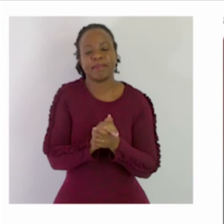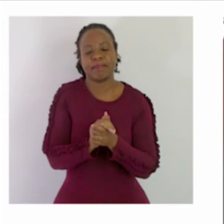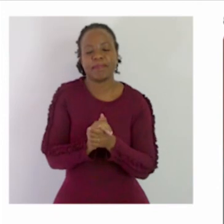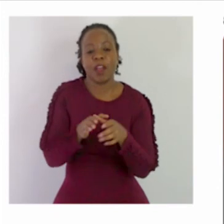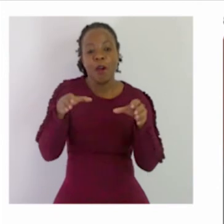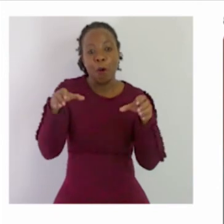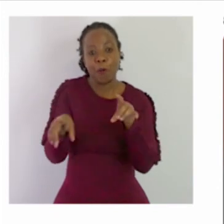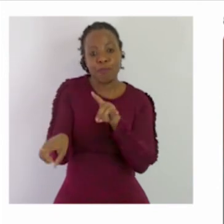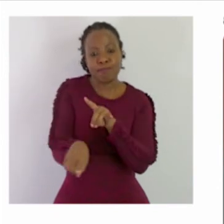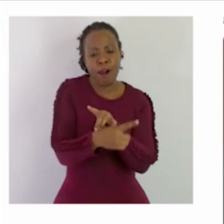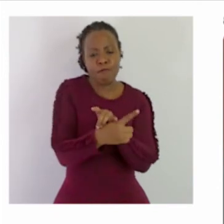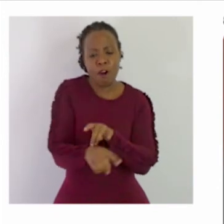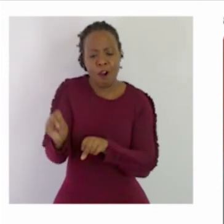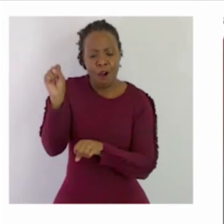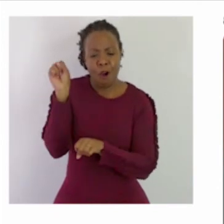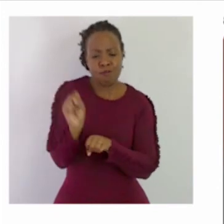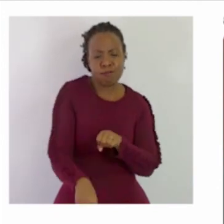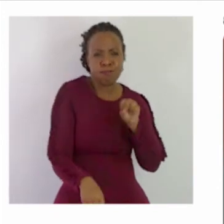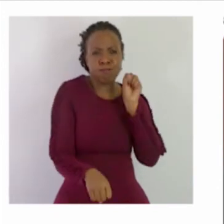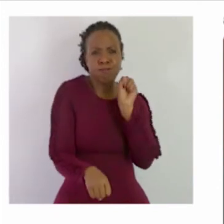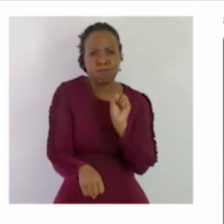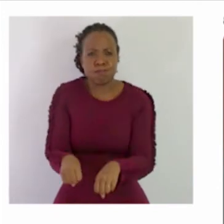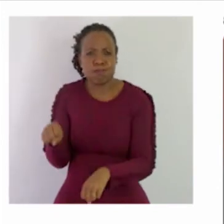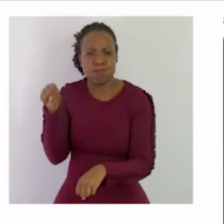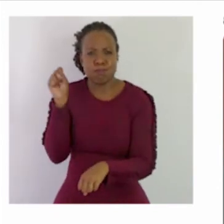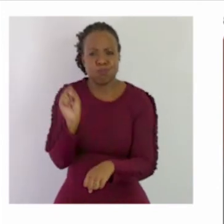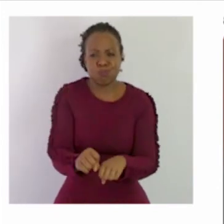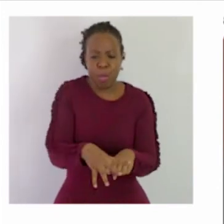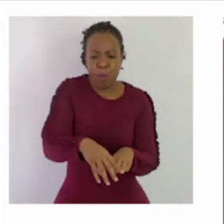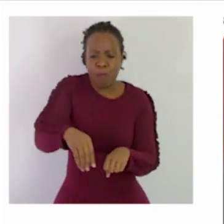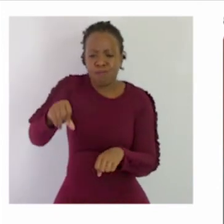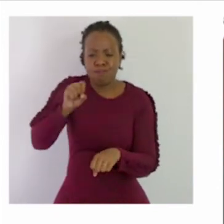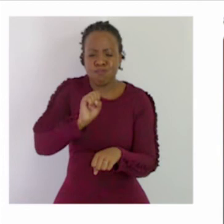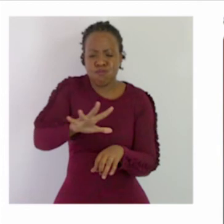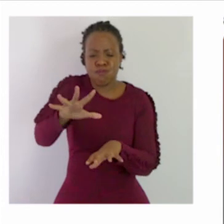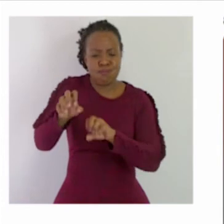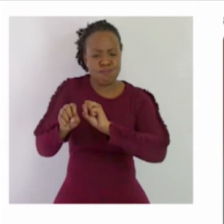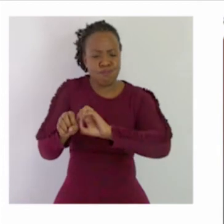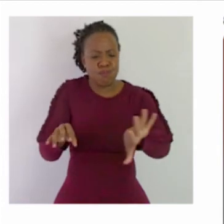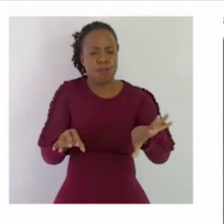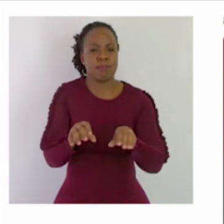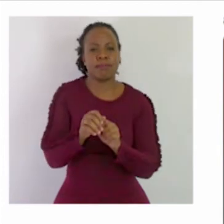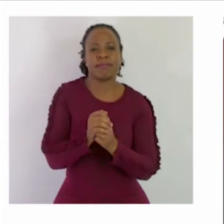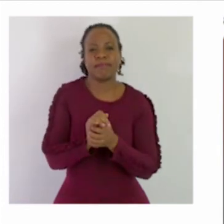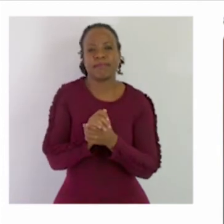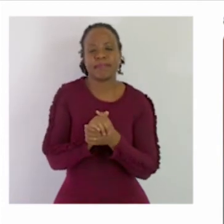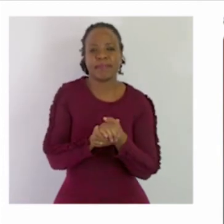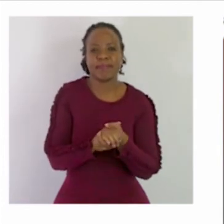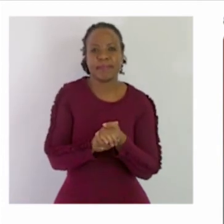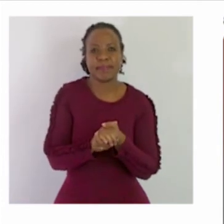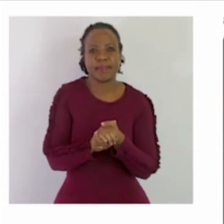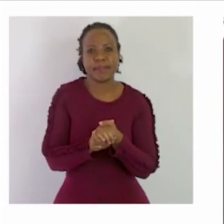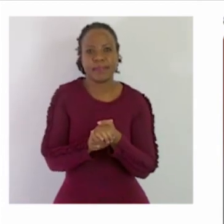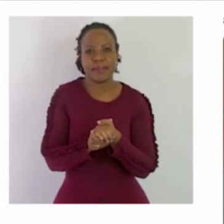elephants trumpeted and stampeded off, making clouds of dust. A